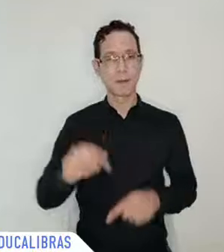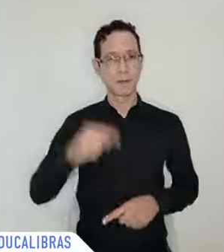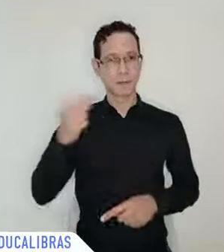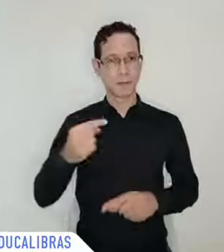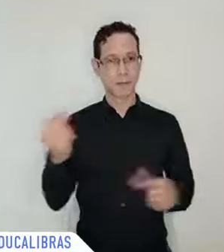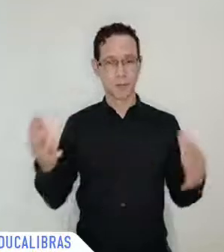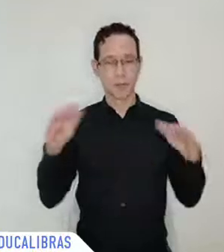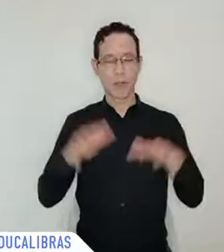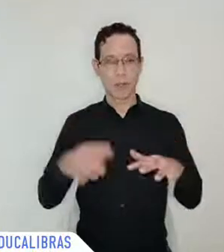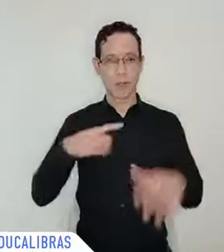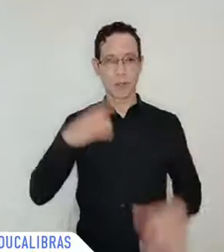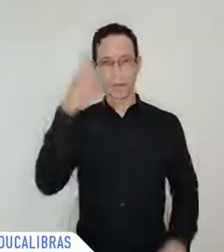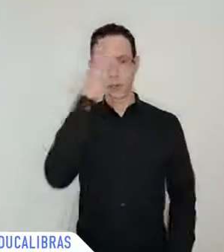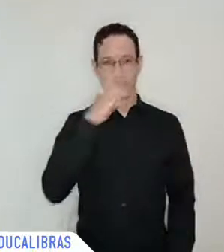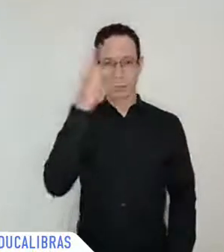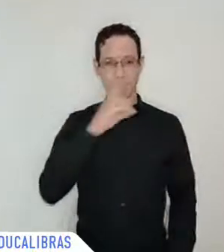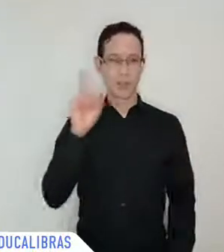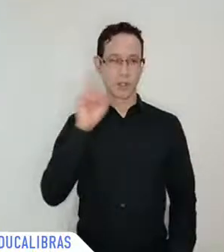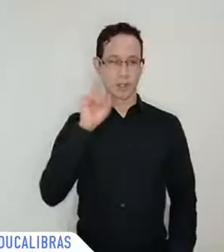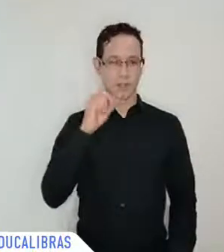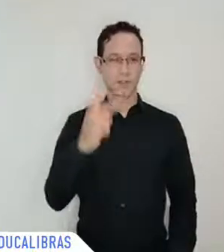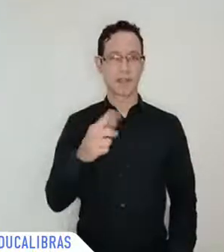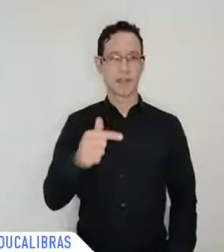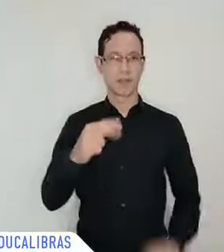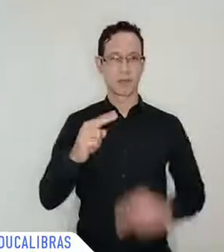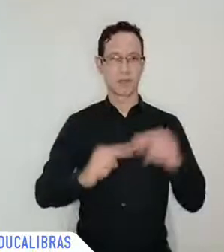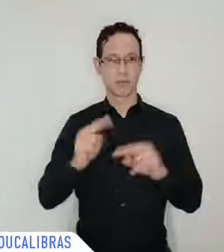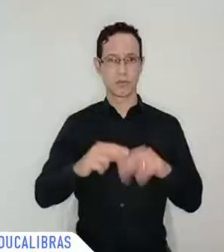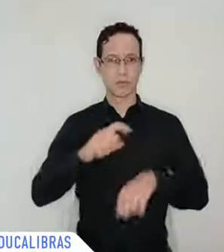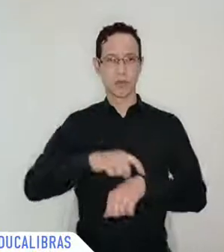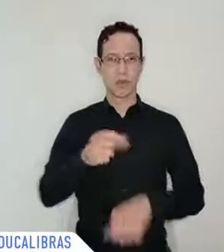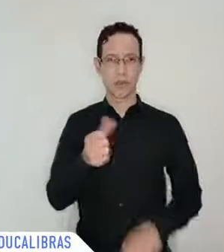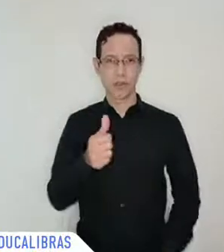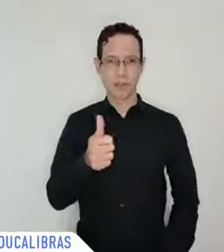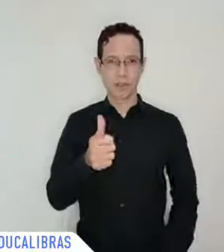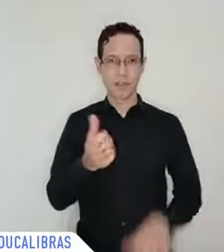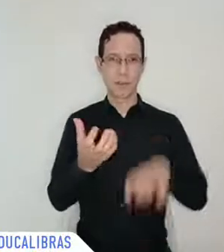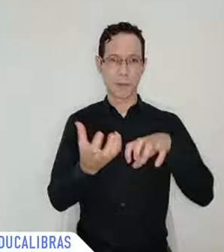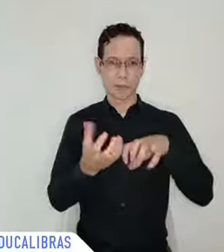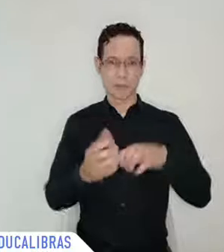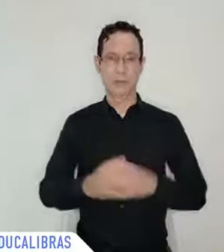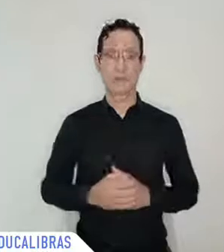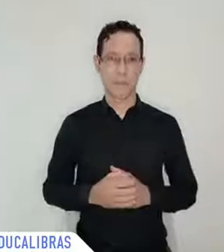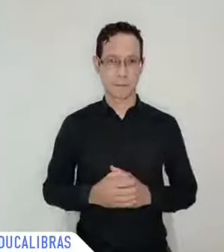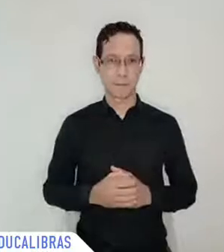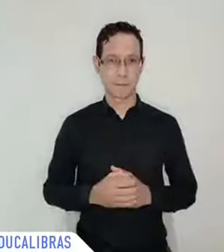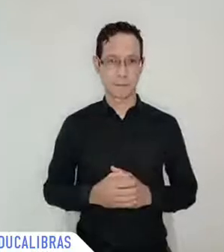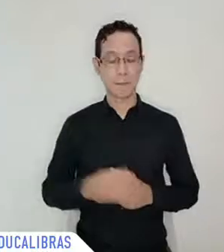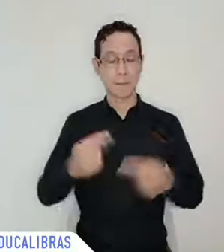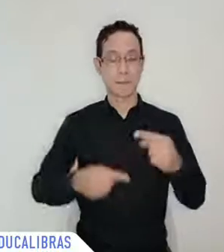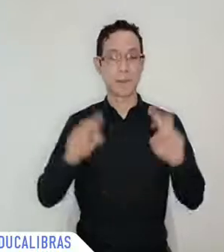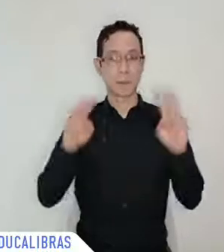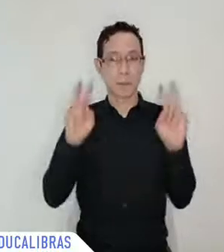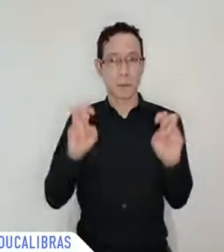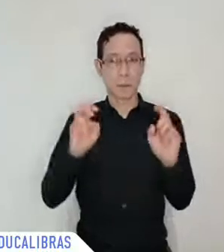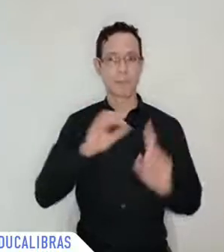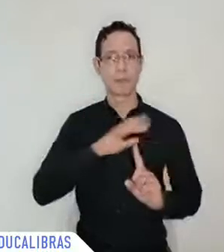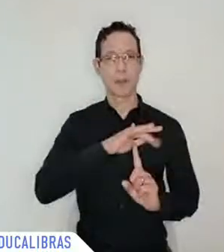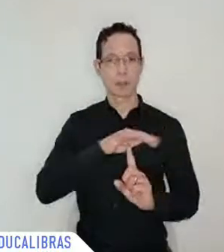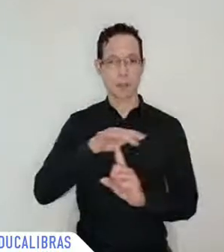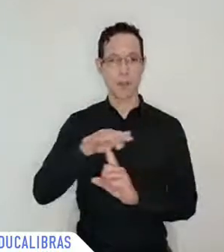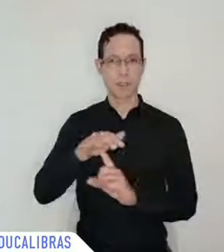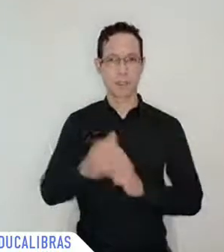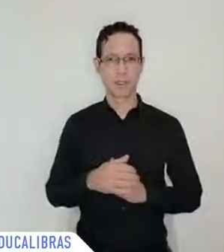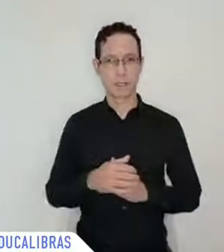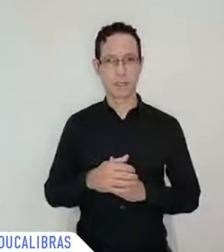I would like to take this opportunity to invite everyone to take part in our next meeting this Sunday, June the 27th at 11